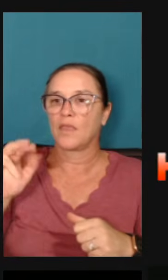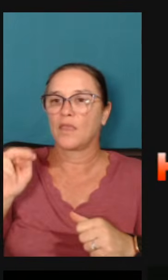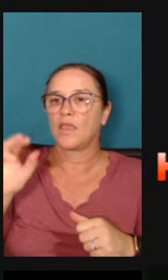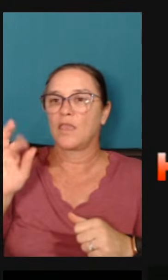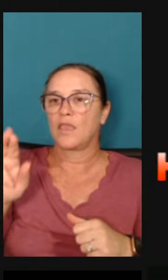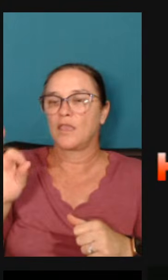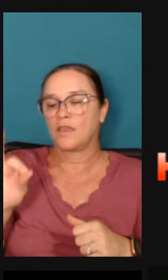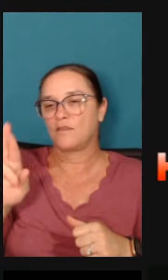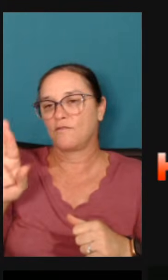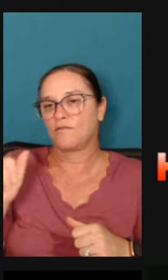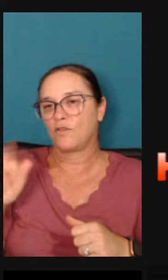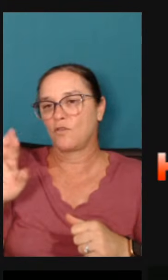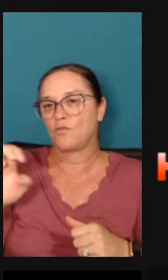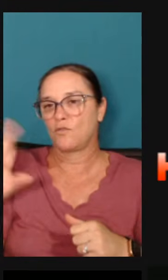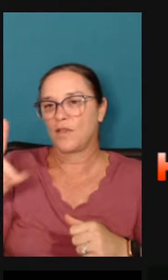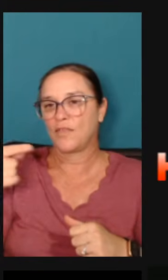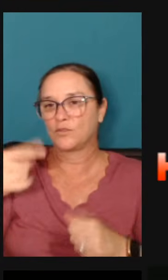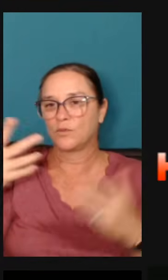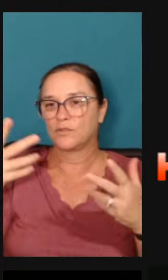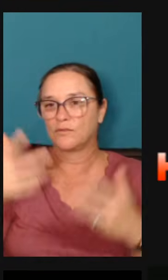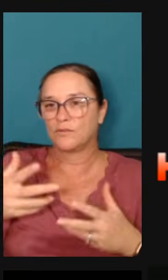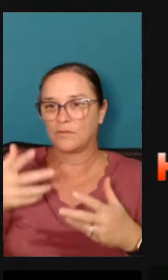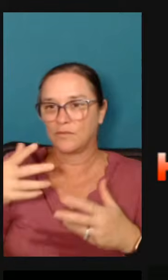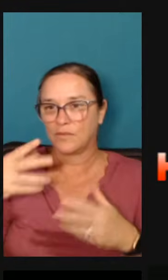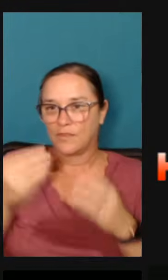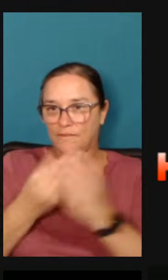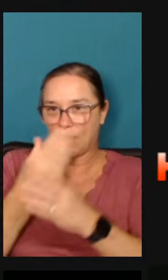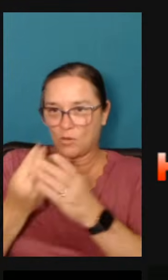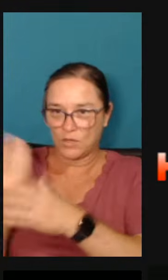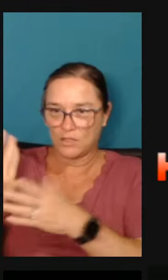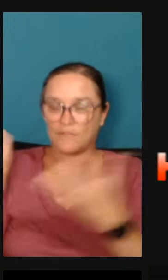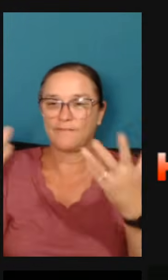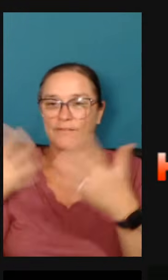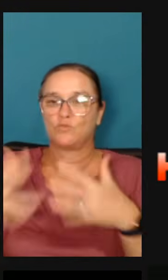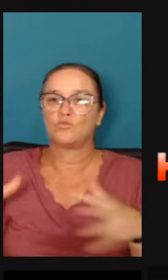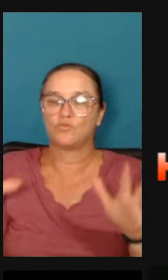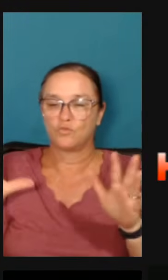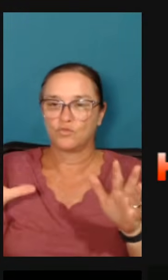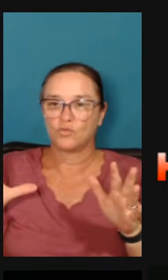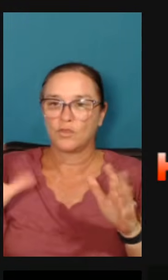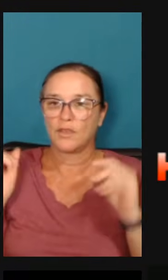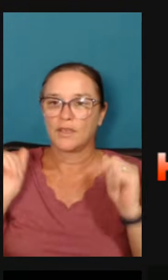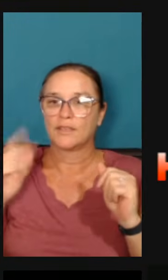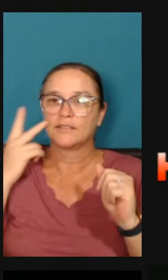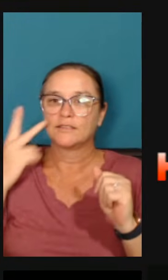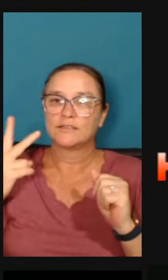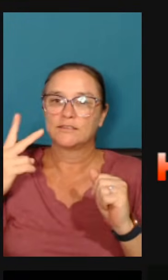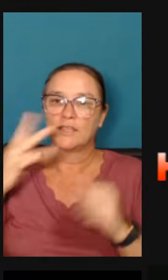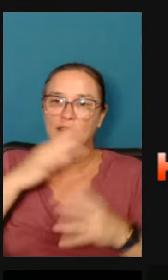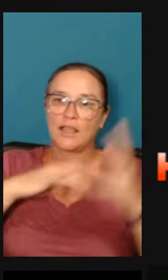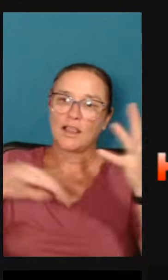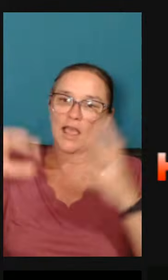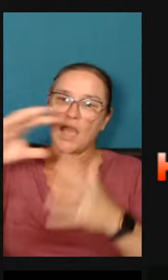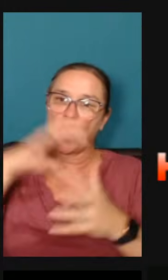This seems to be after the fountains had shut off. We see the cloud is